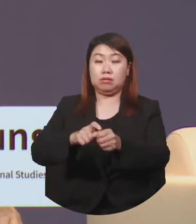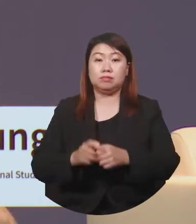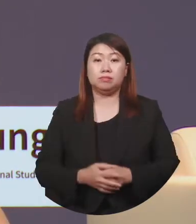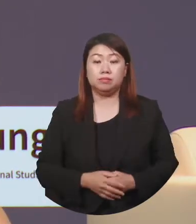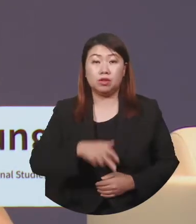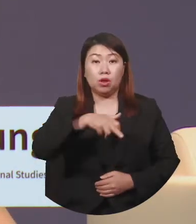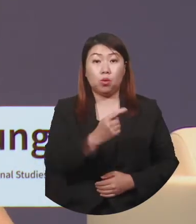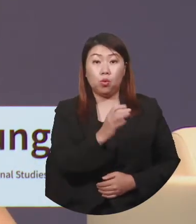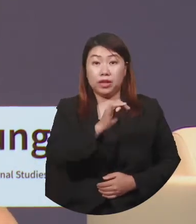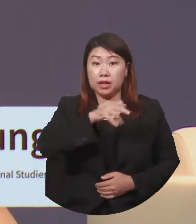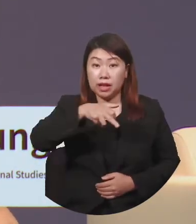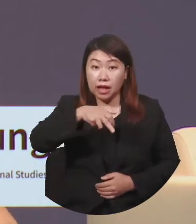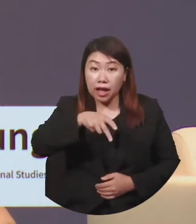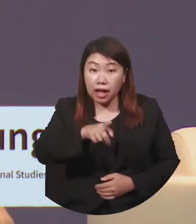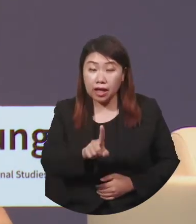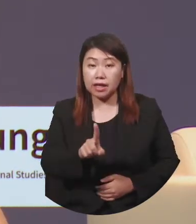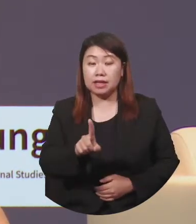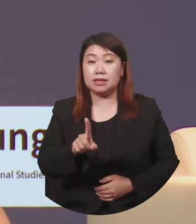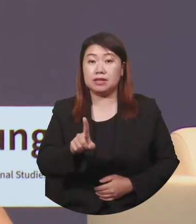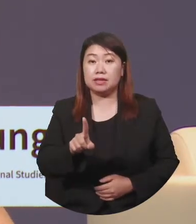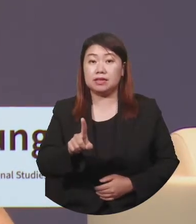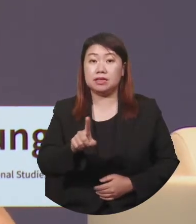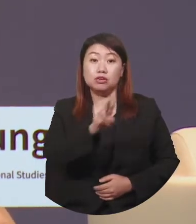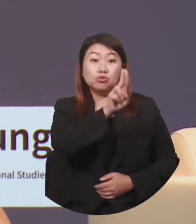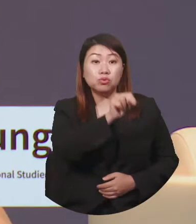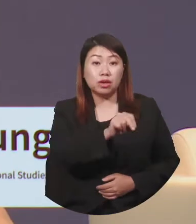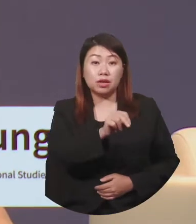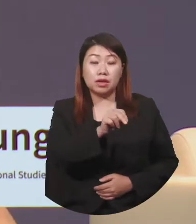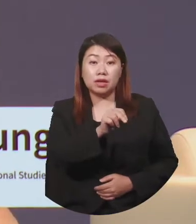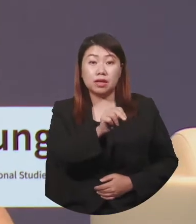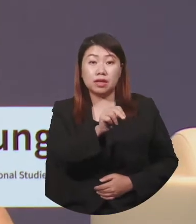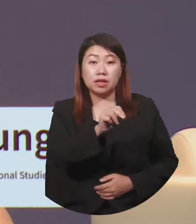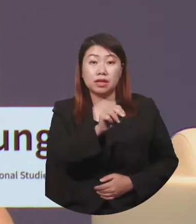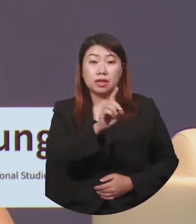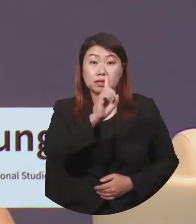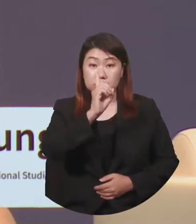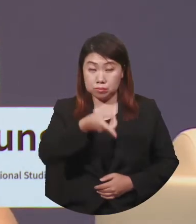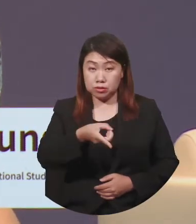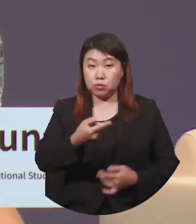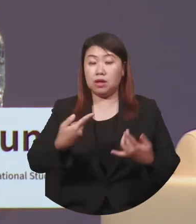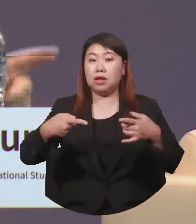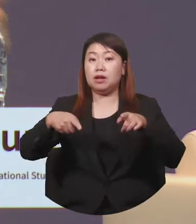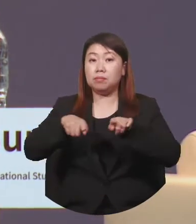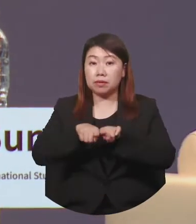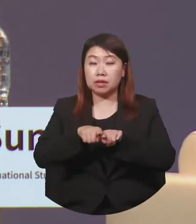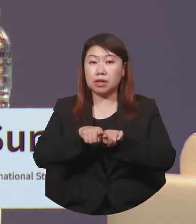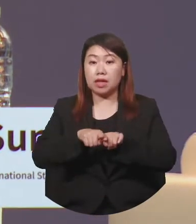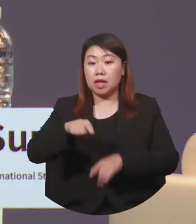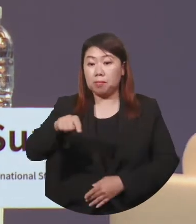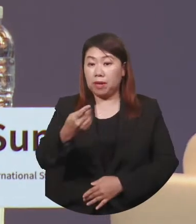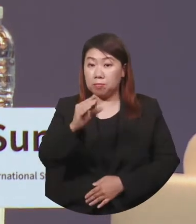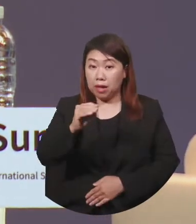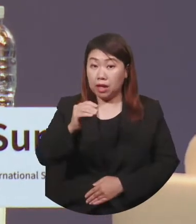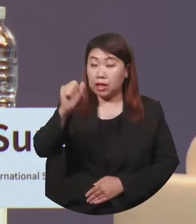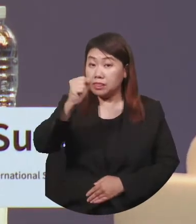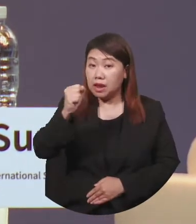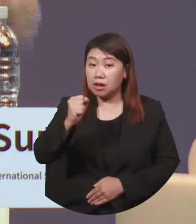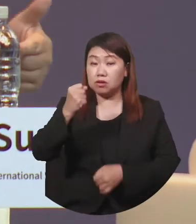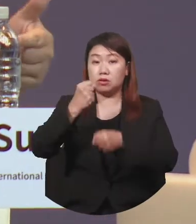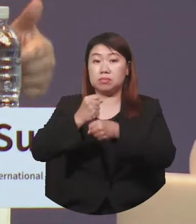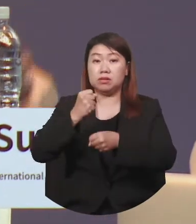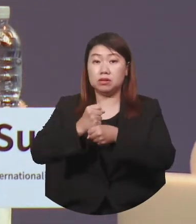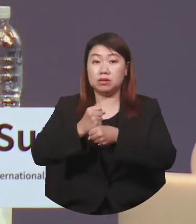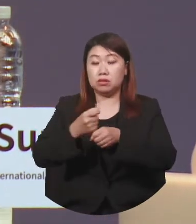funding to begin a credit risk guarantee fund for the startups. And then